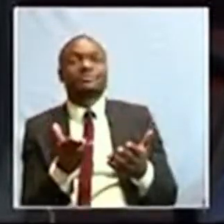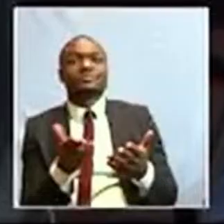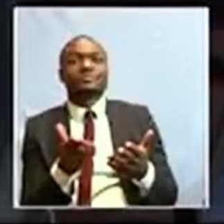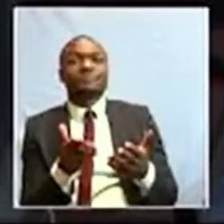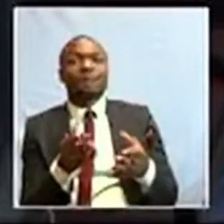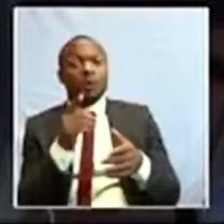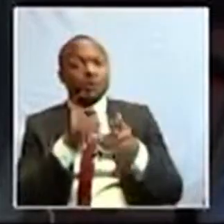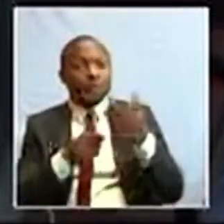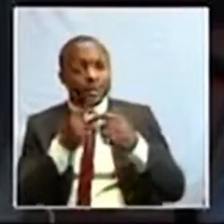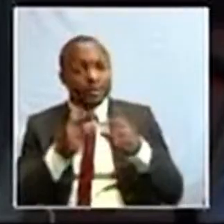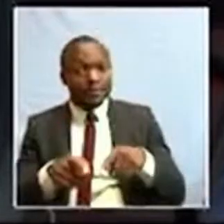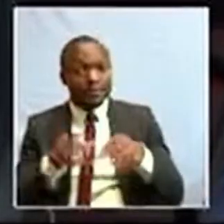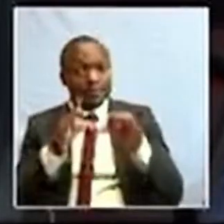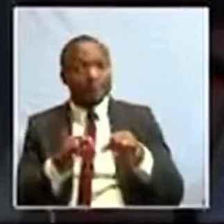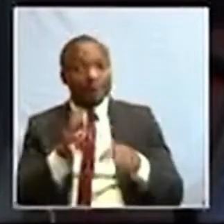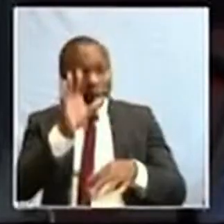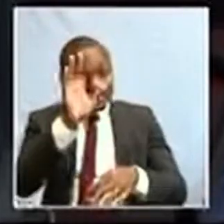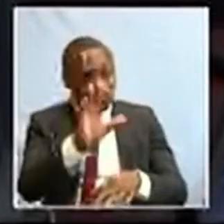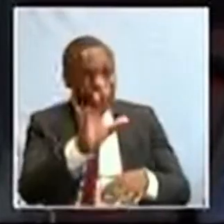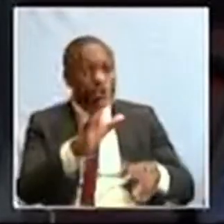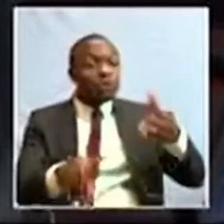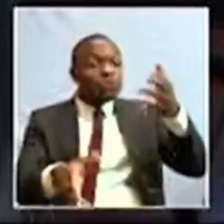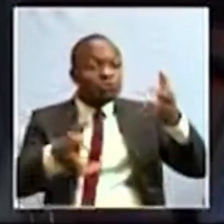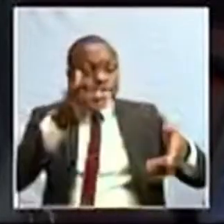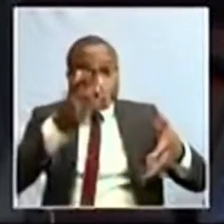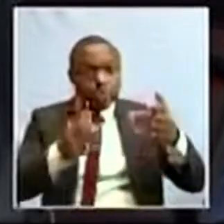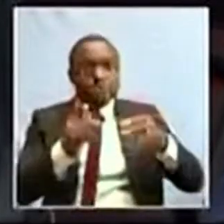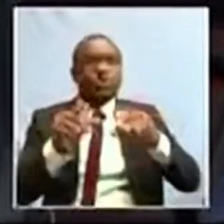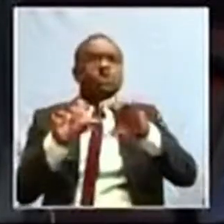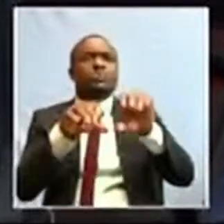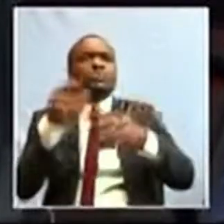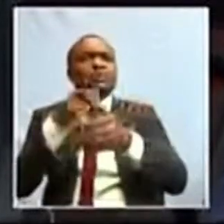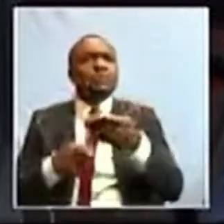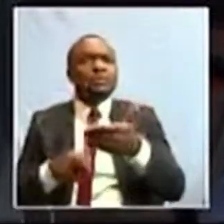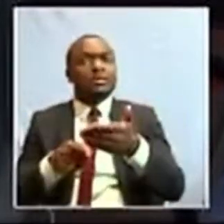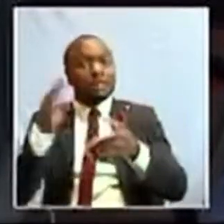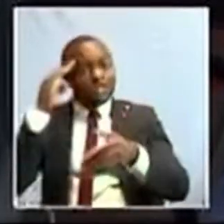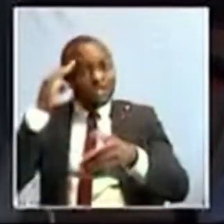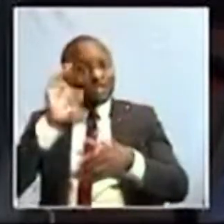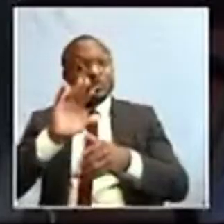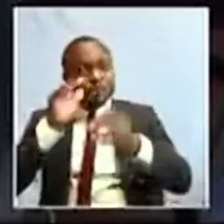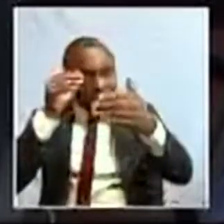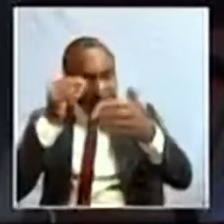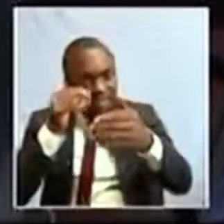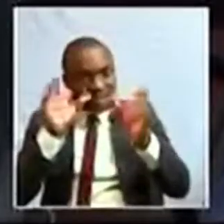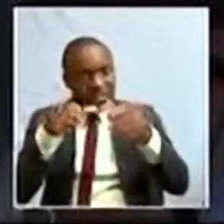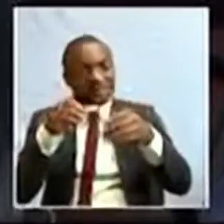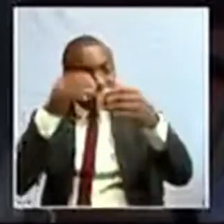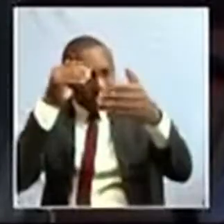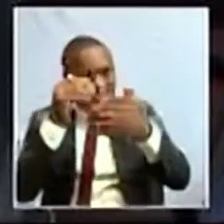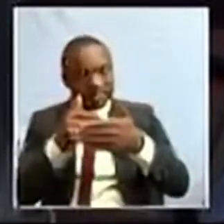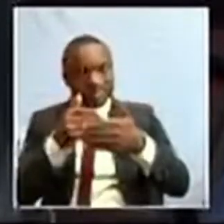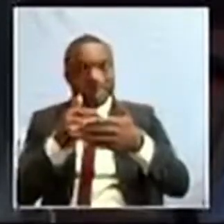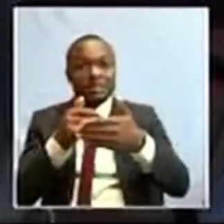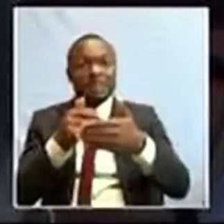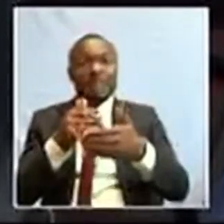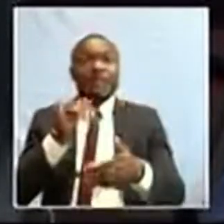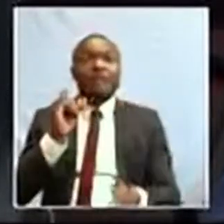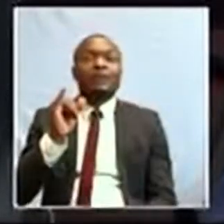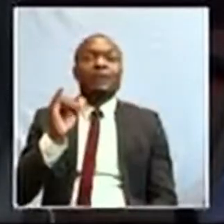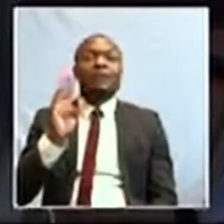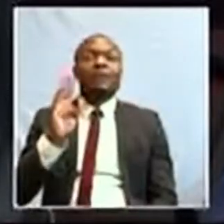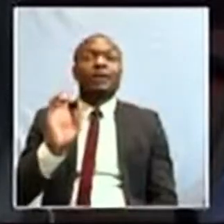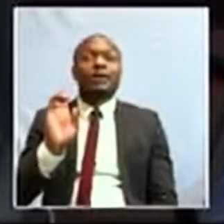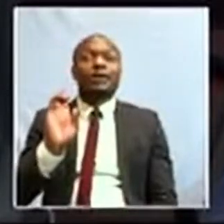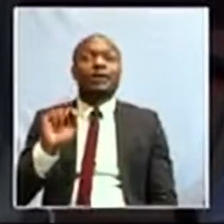there are fires? What do you do? Because I know your council is very near Ibenga girls. I know Ibenga